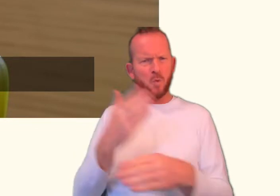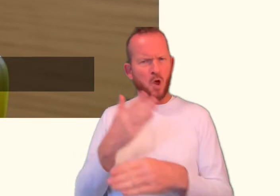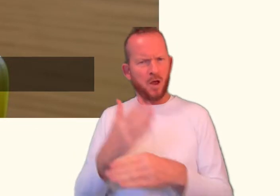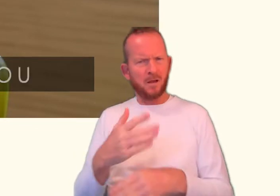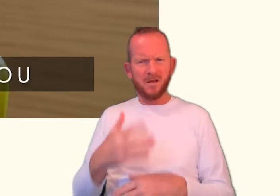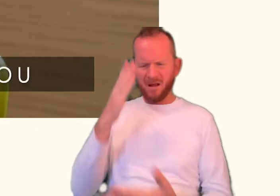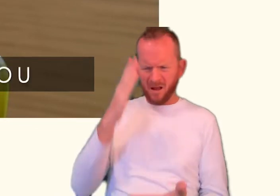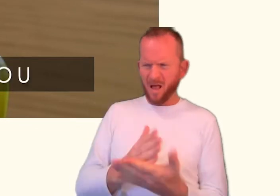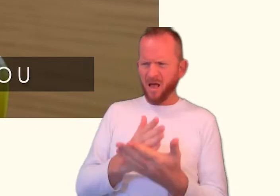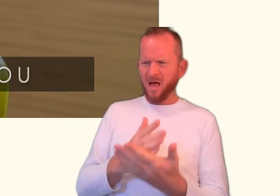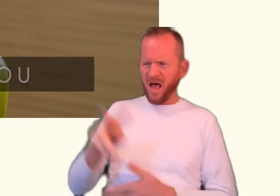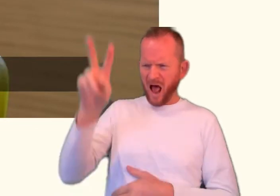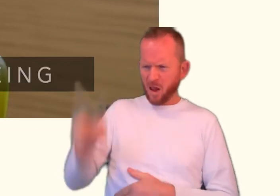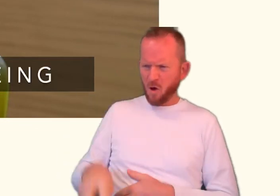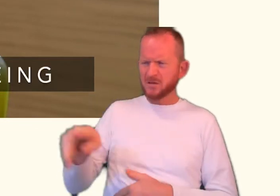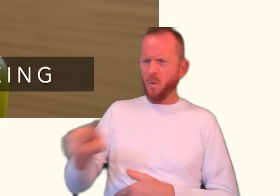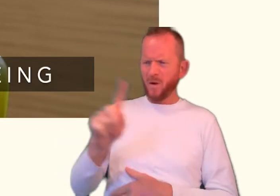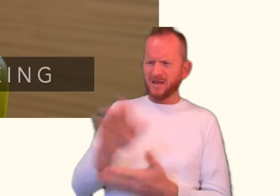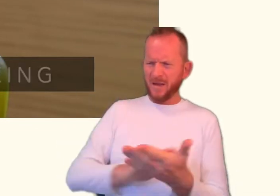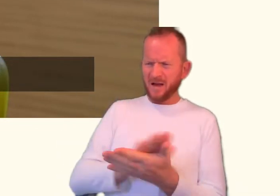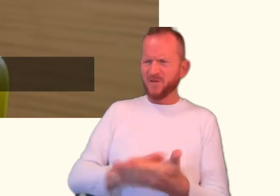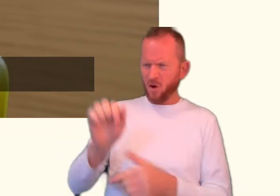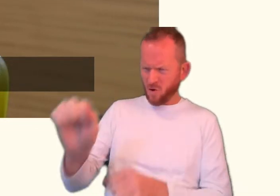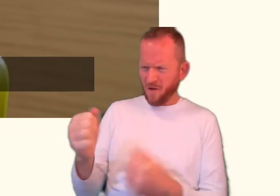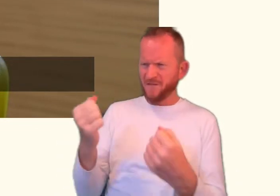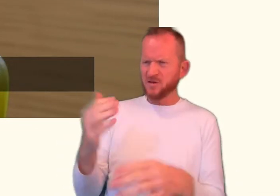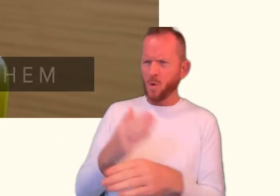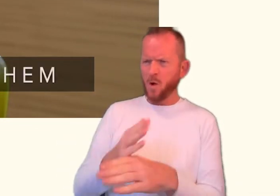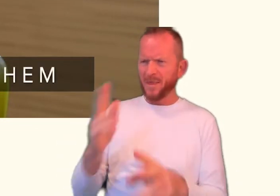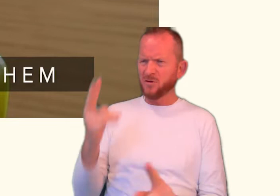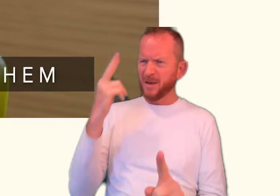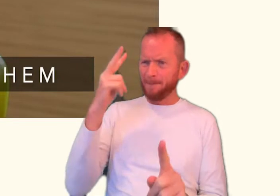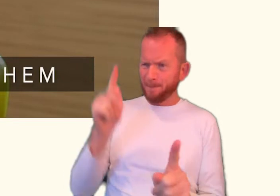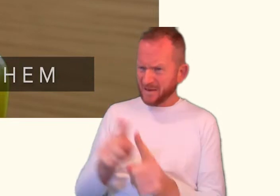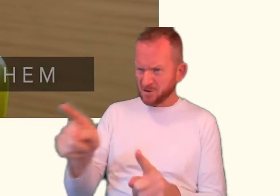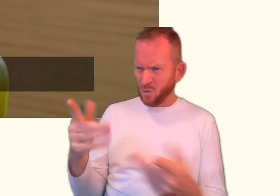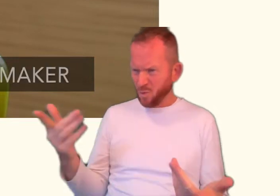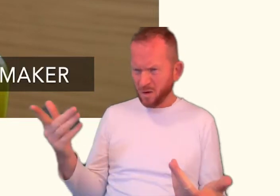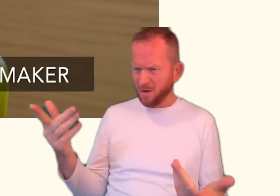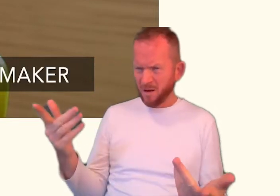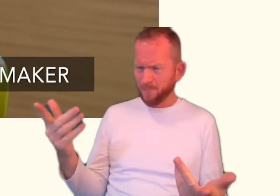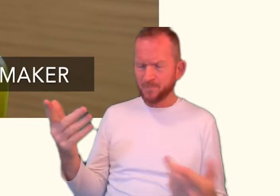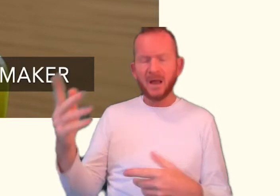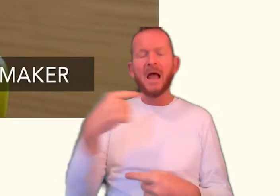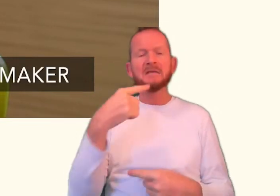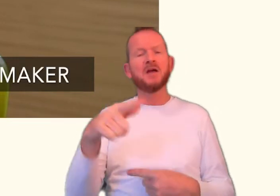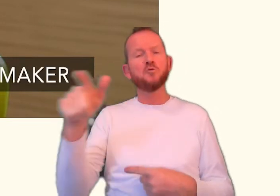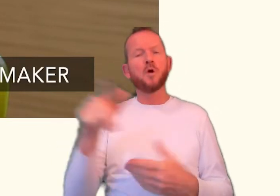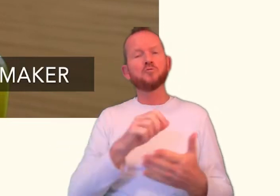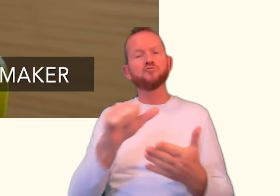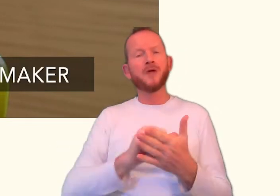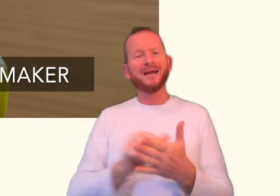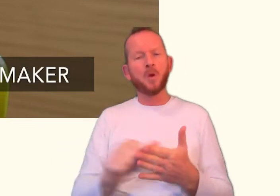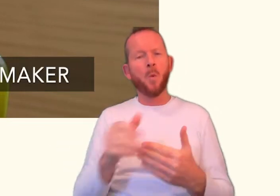at her and I thought, what do you mean? How can I say you're fit to work without seeing a face? So then it said that you could write one more